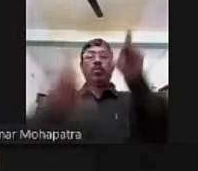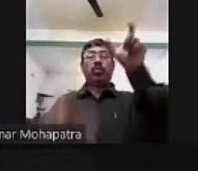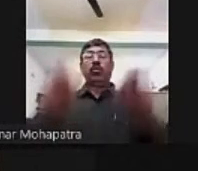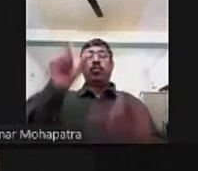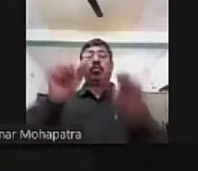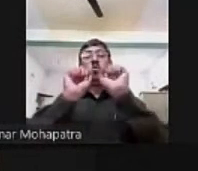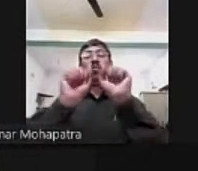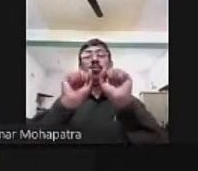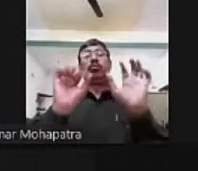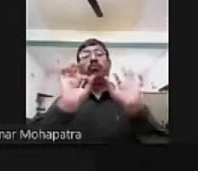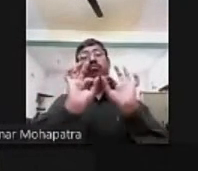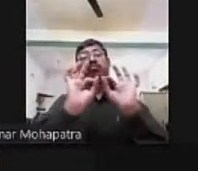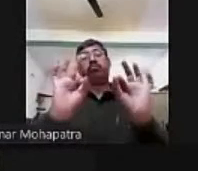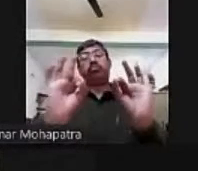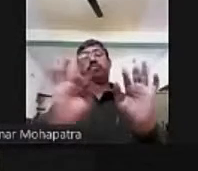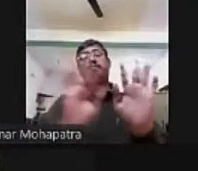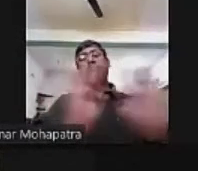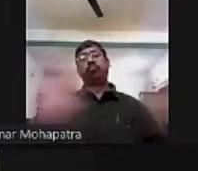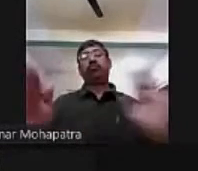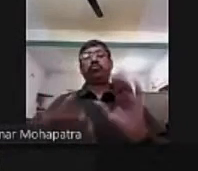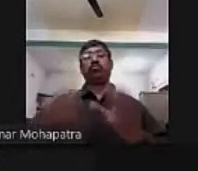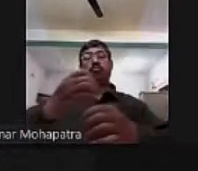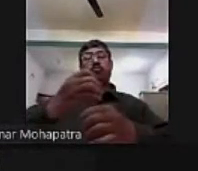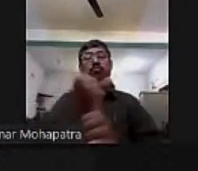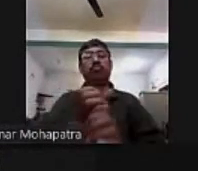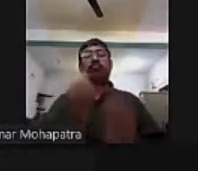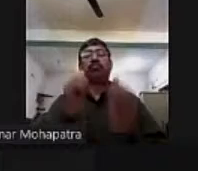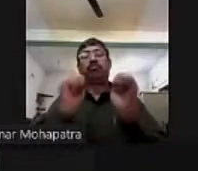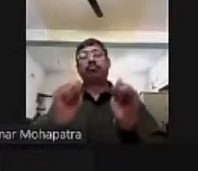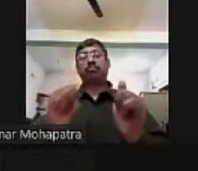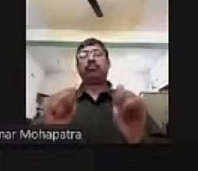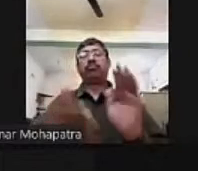our city should be inclusive for everybody's needs also.